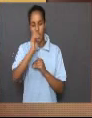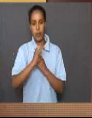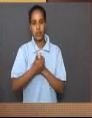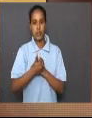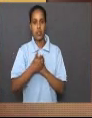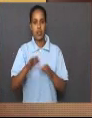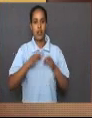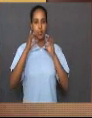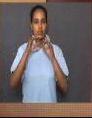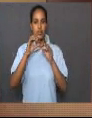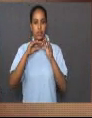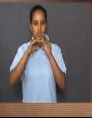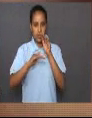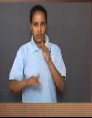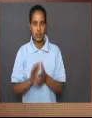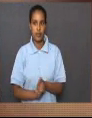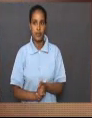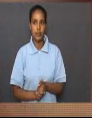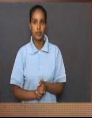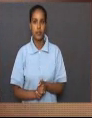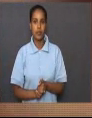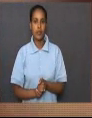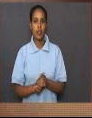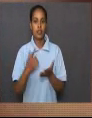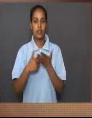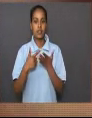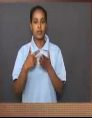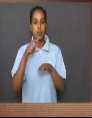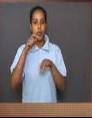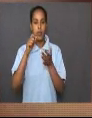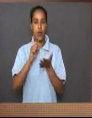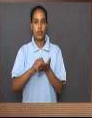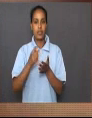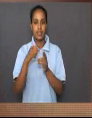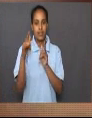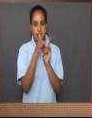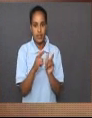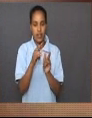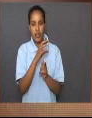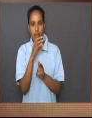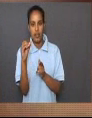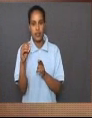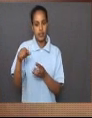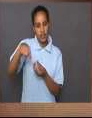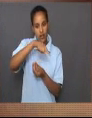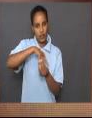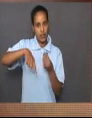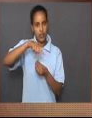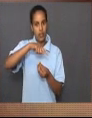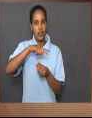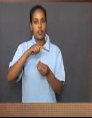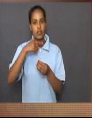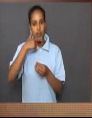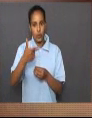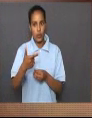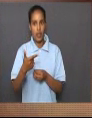heat ceases. At this point, the system and its surroundings are